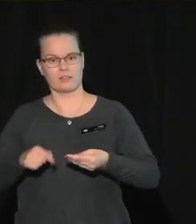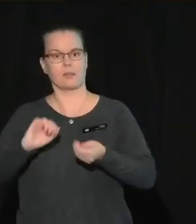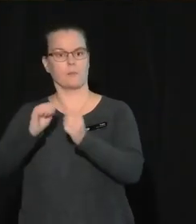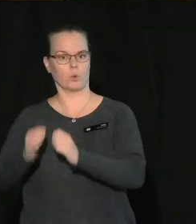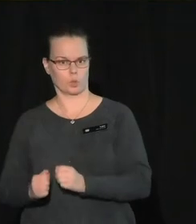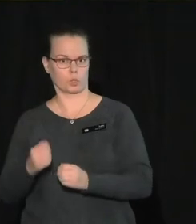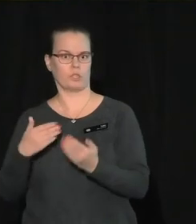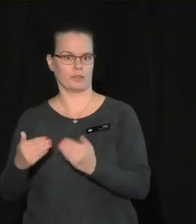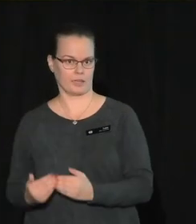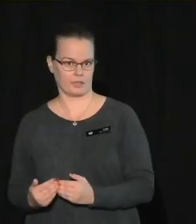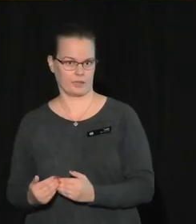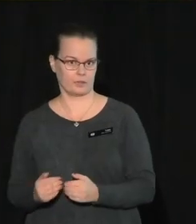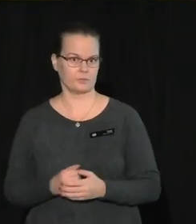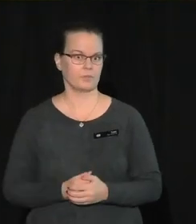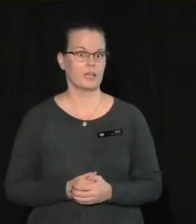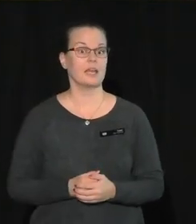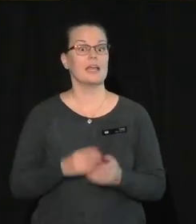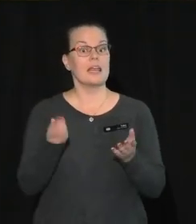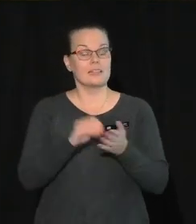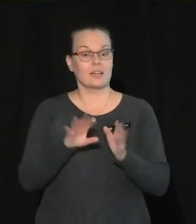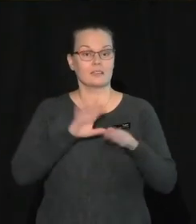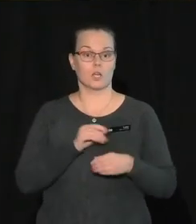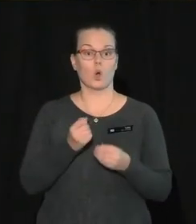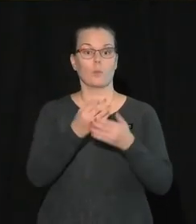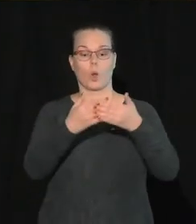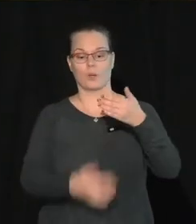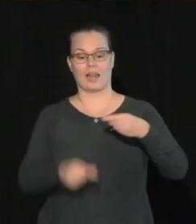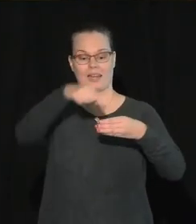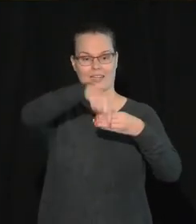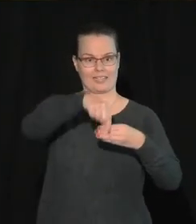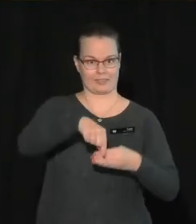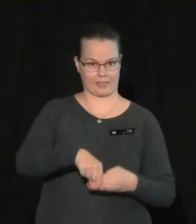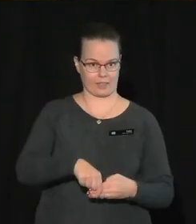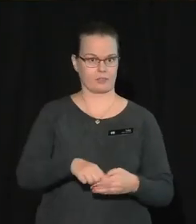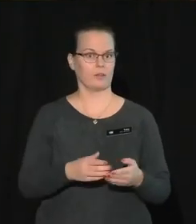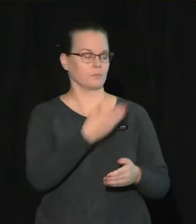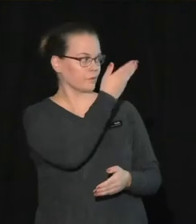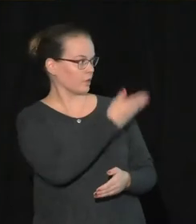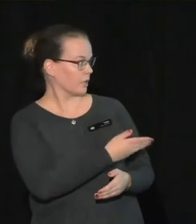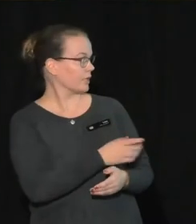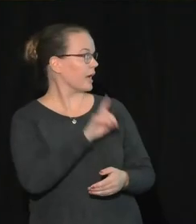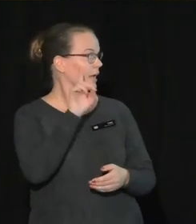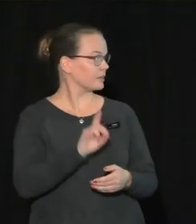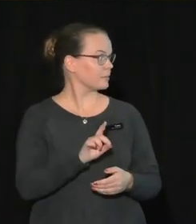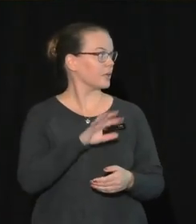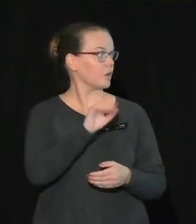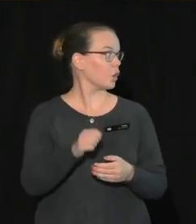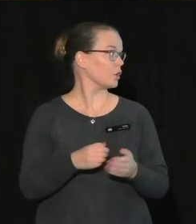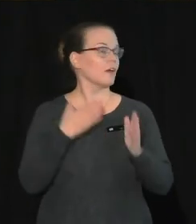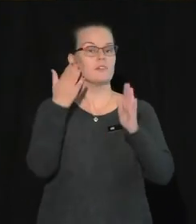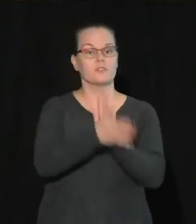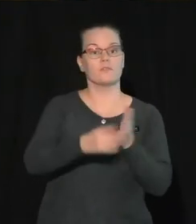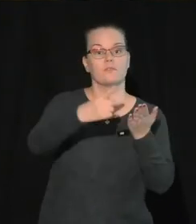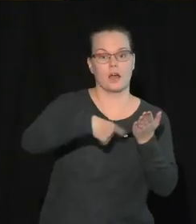accompanied by a number of annexes. The first one contains the accessibility requirements.